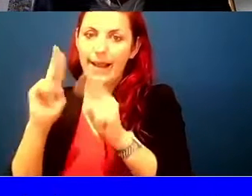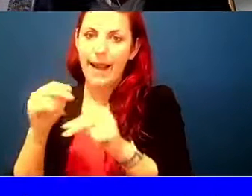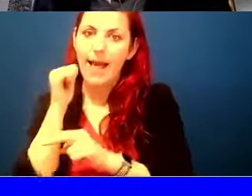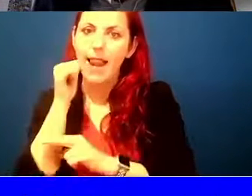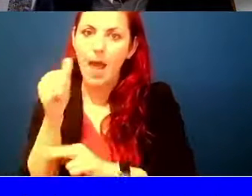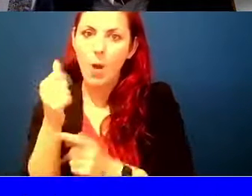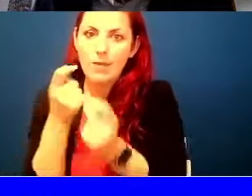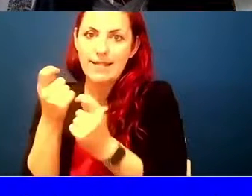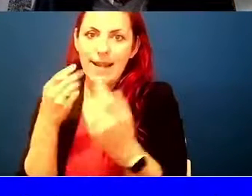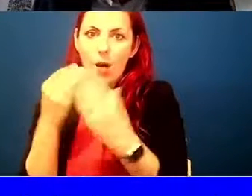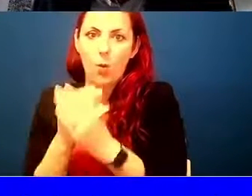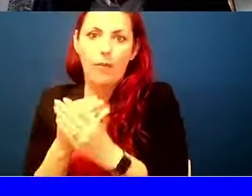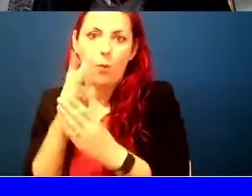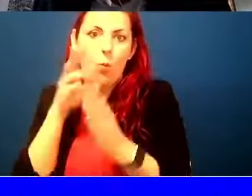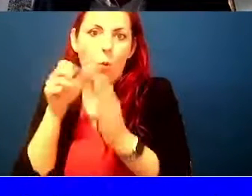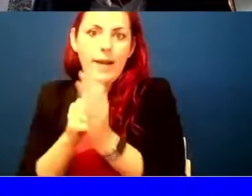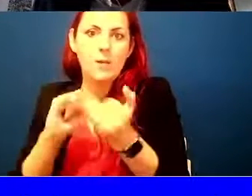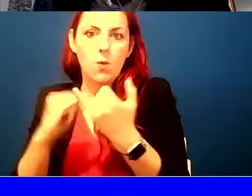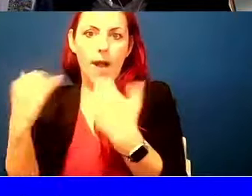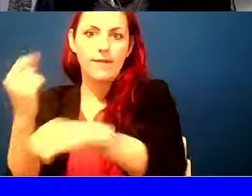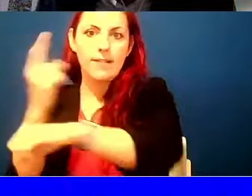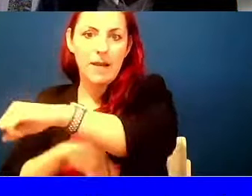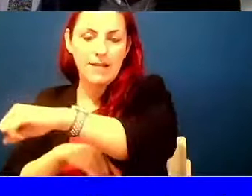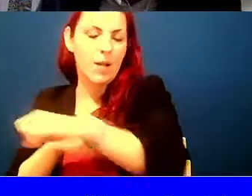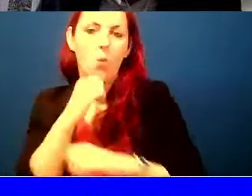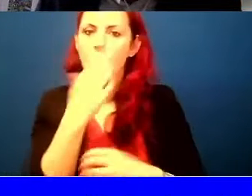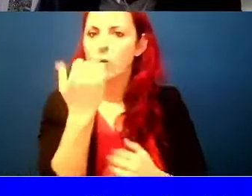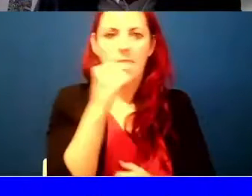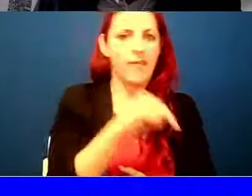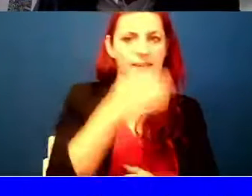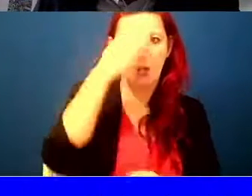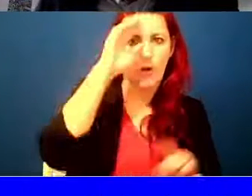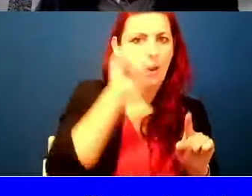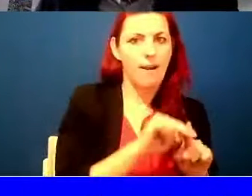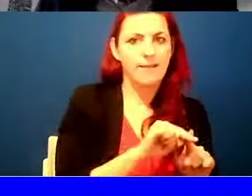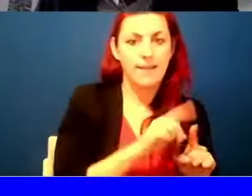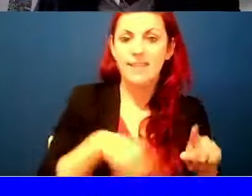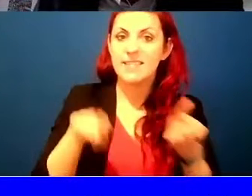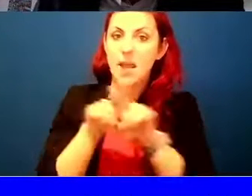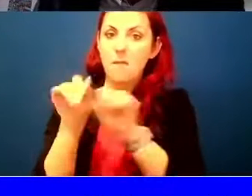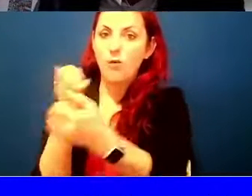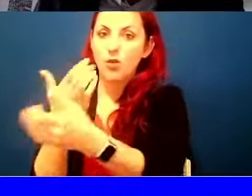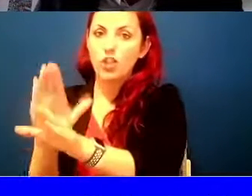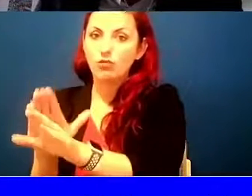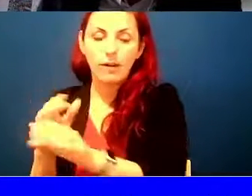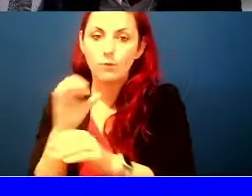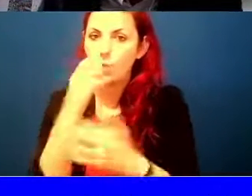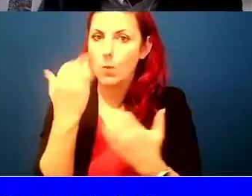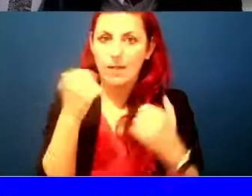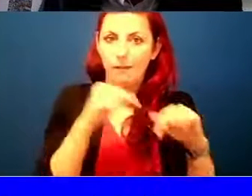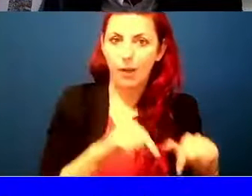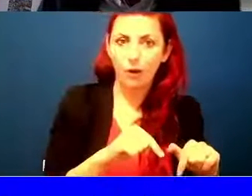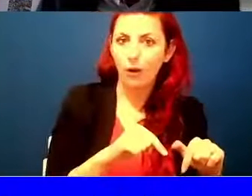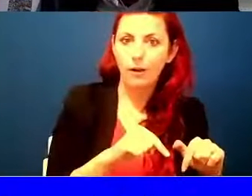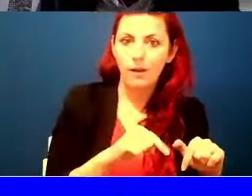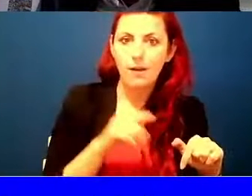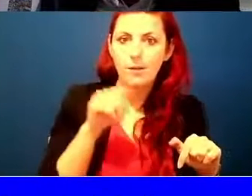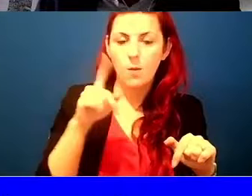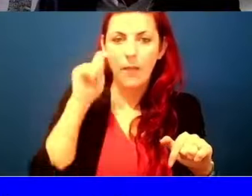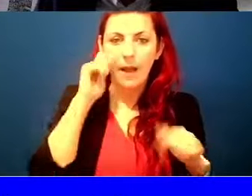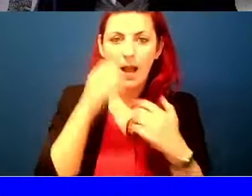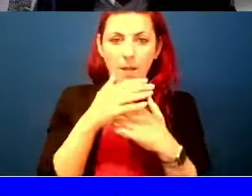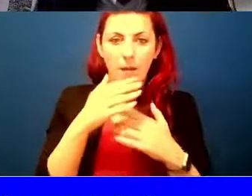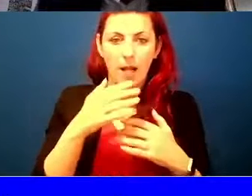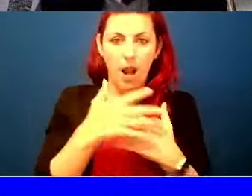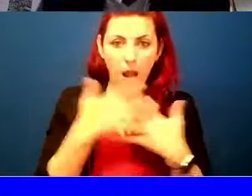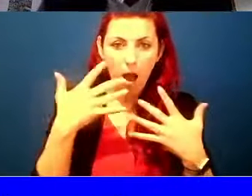with witnesses with disabilities or child witnesses. And certainly, I think there would be a lot of scope to introduce that here in